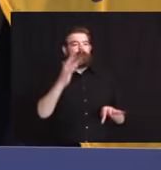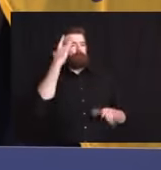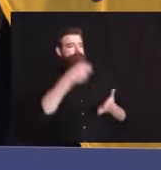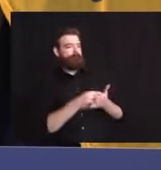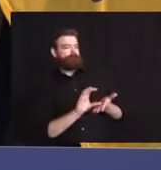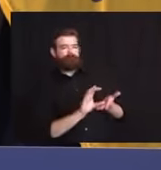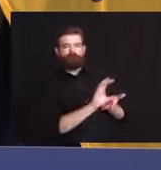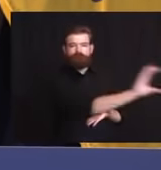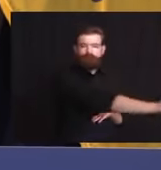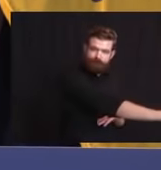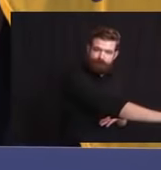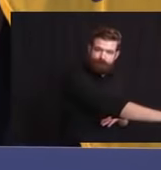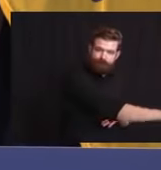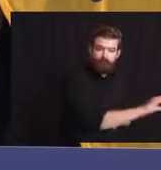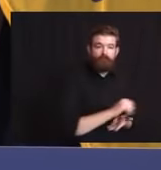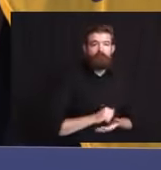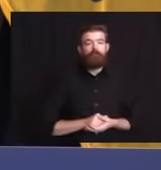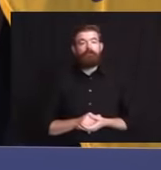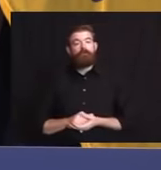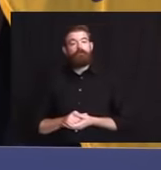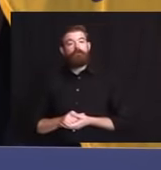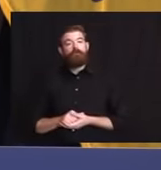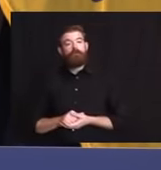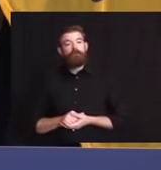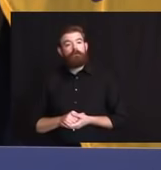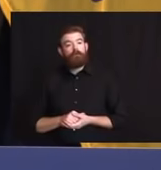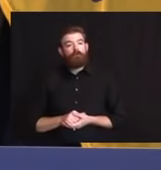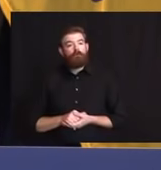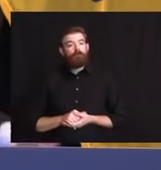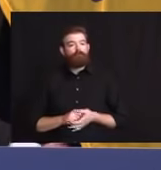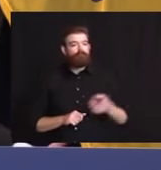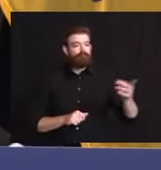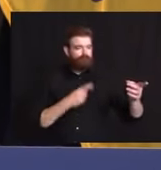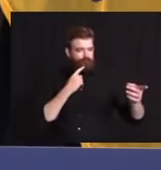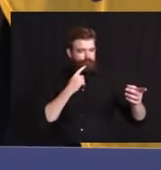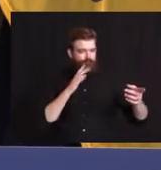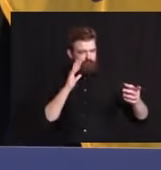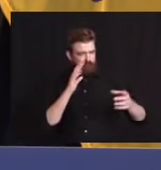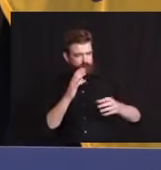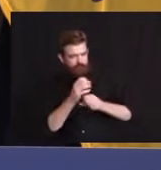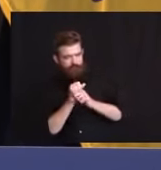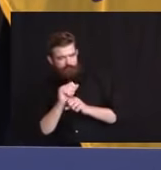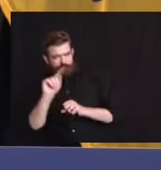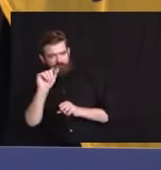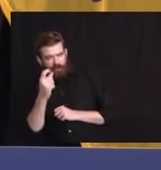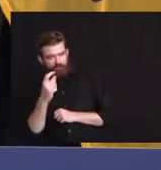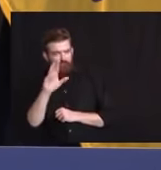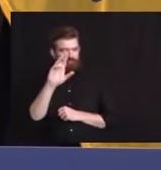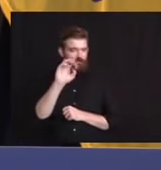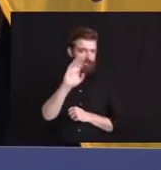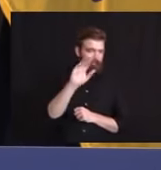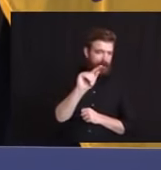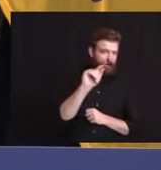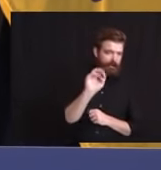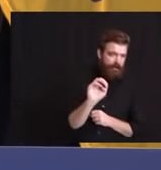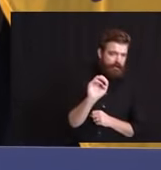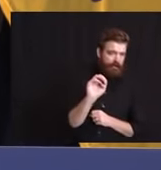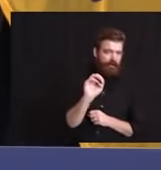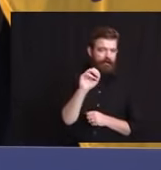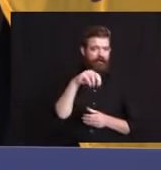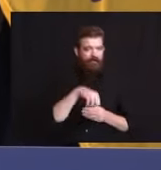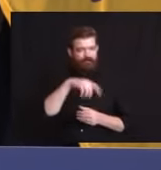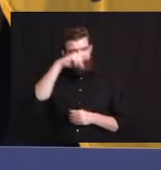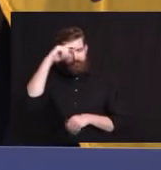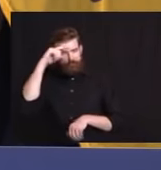have to file by April 15 in a normal year. We did not have a normal year this year, admittedly, and you get your refunds over the course of the summer. And